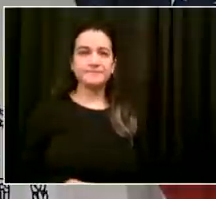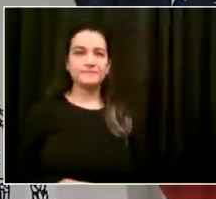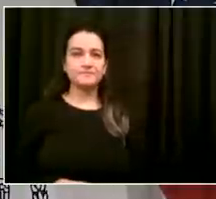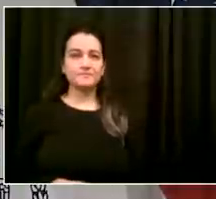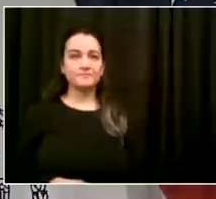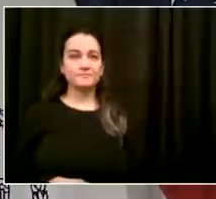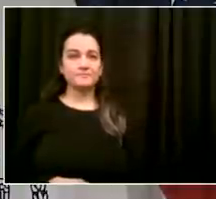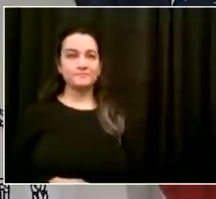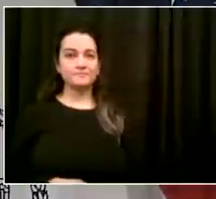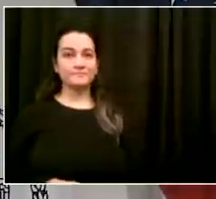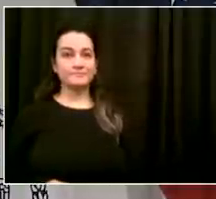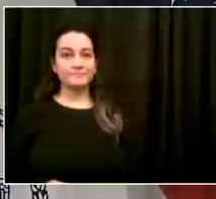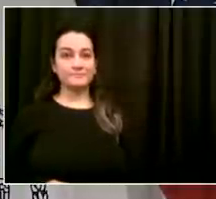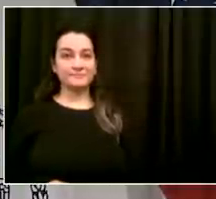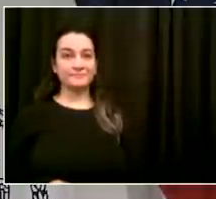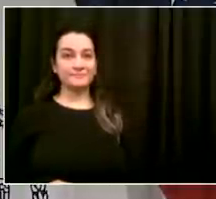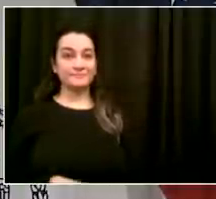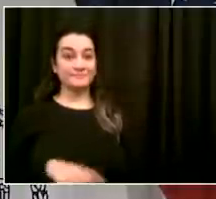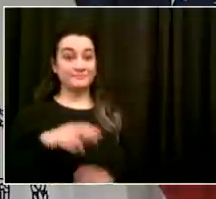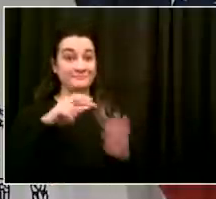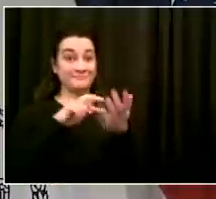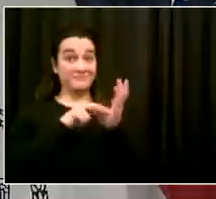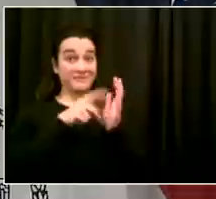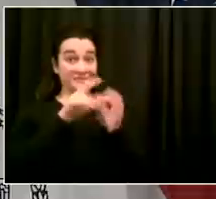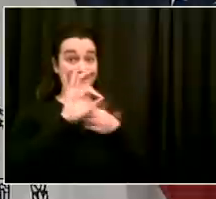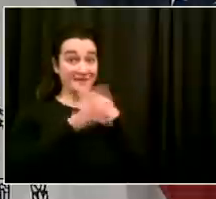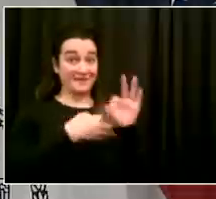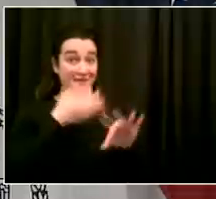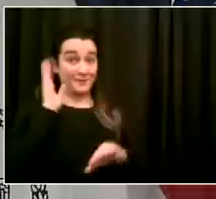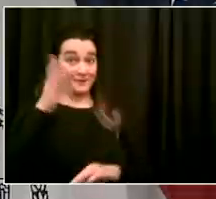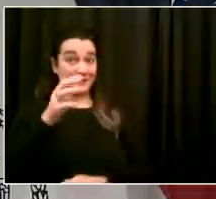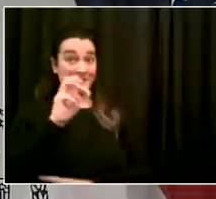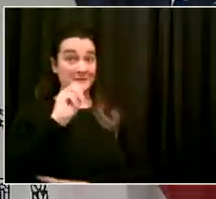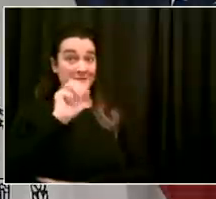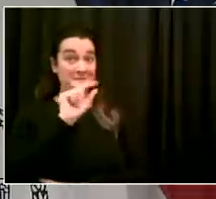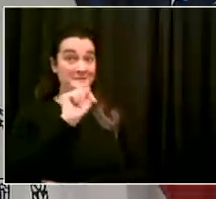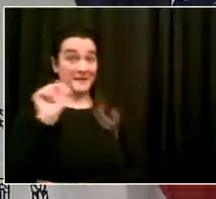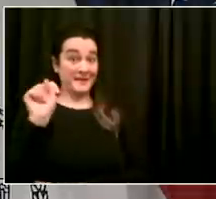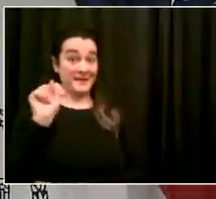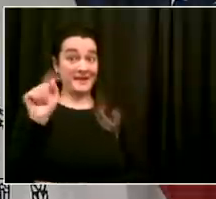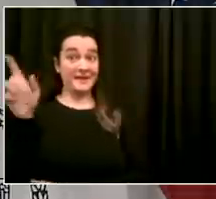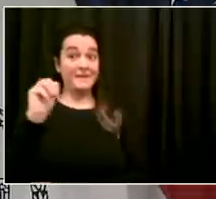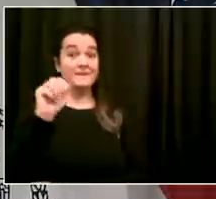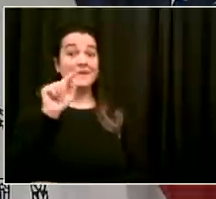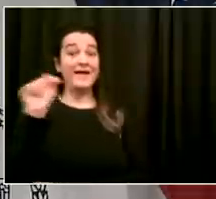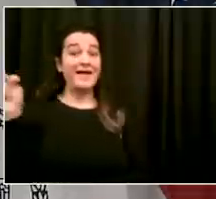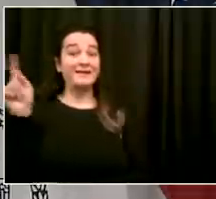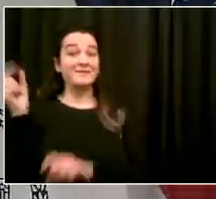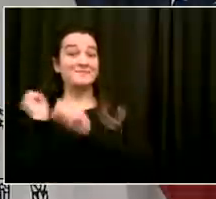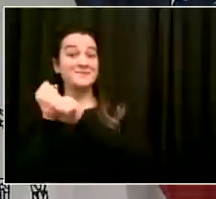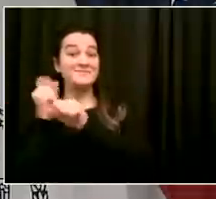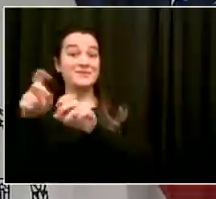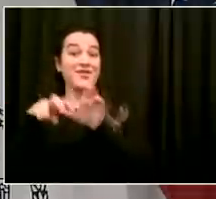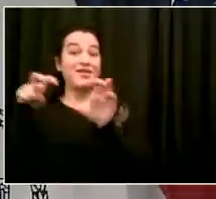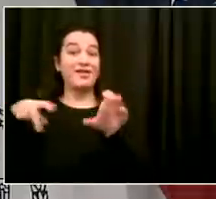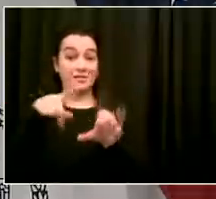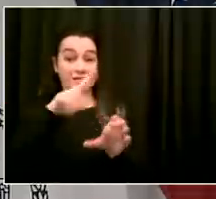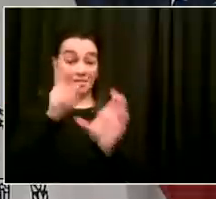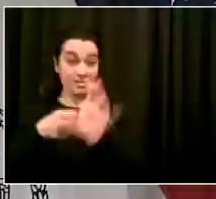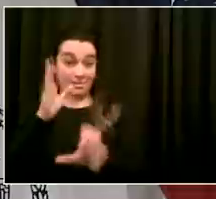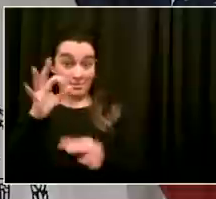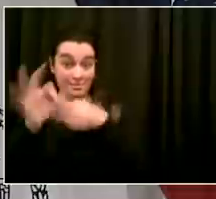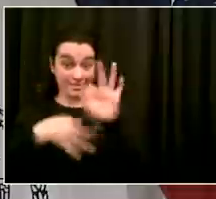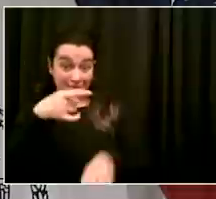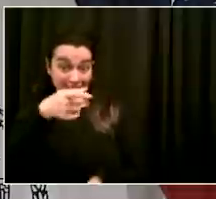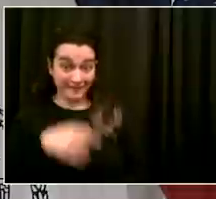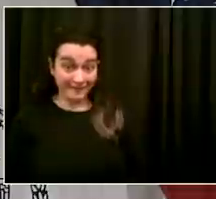I appreciate it very much. So I wanted to know, how do you guarantee a second